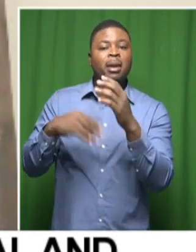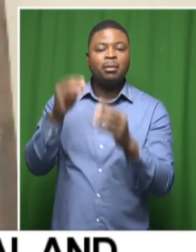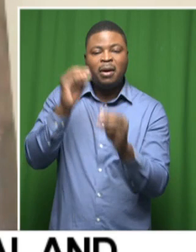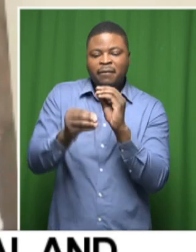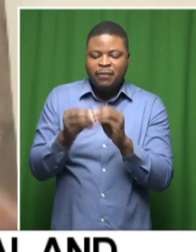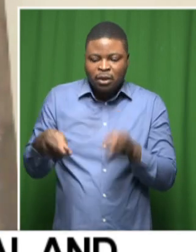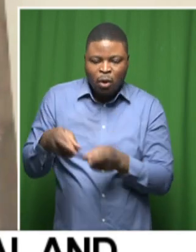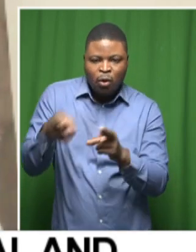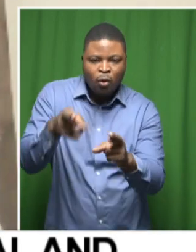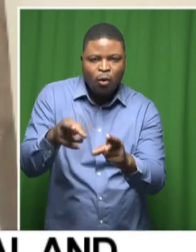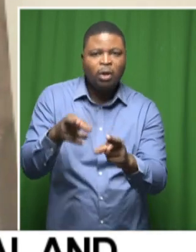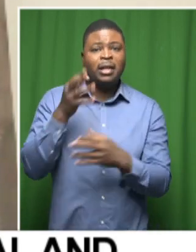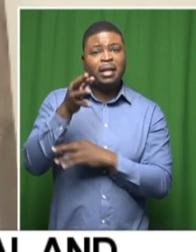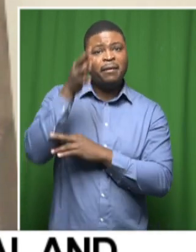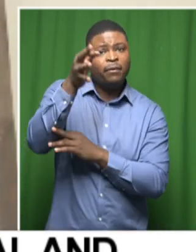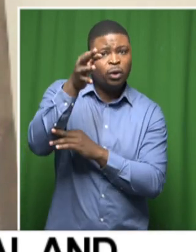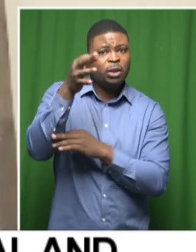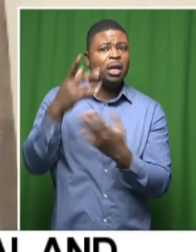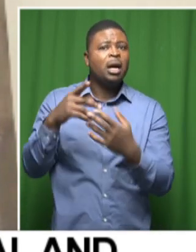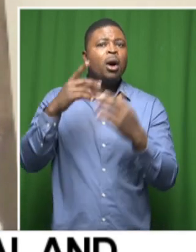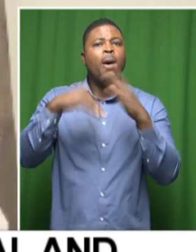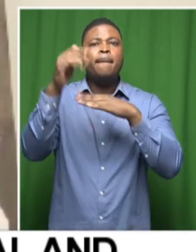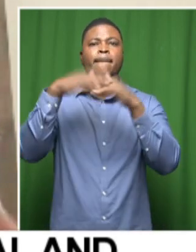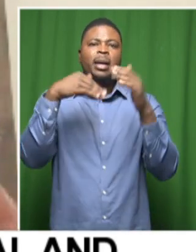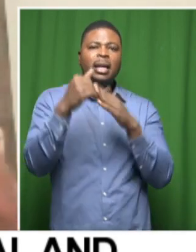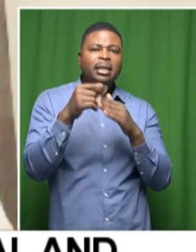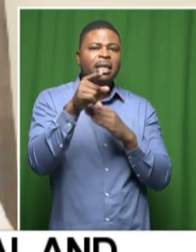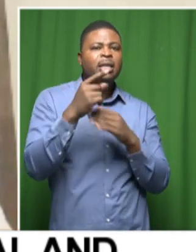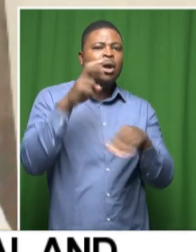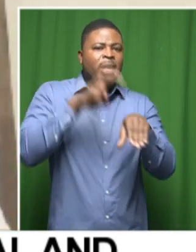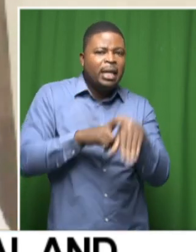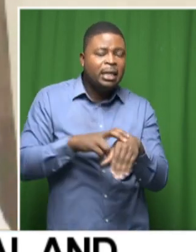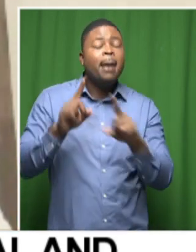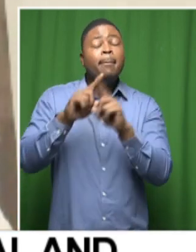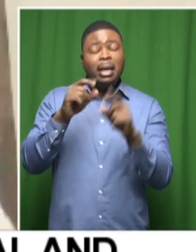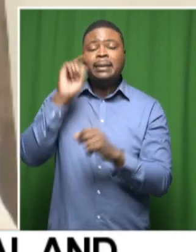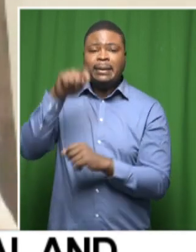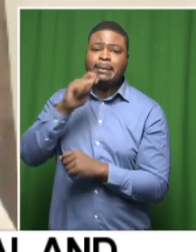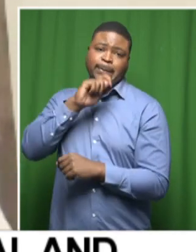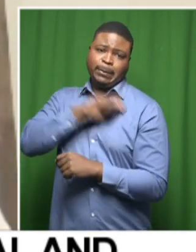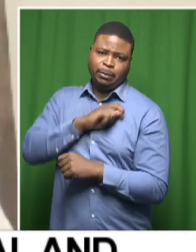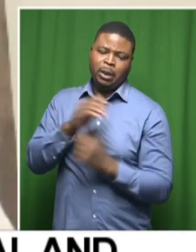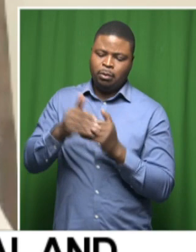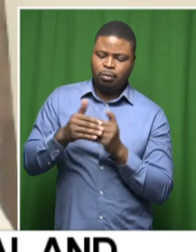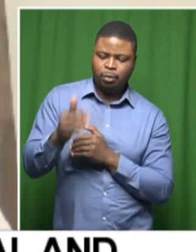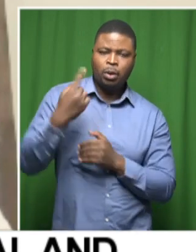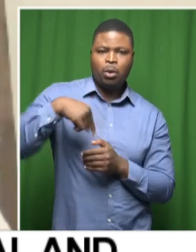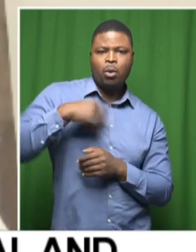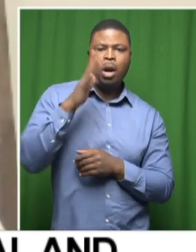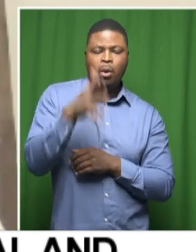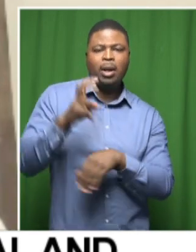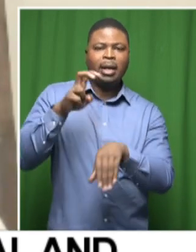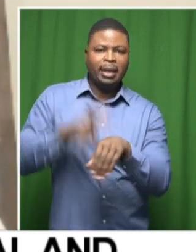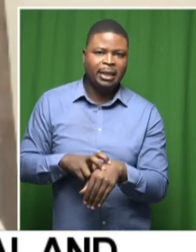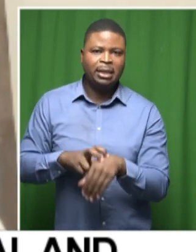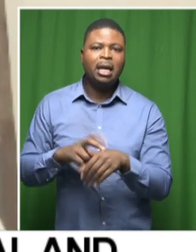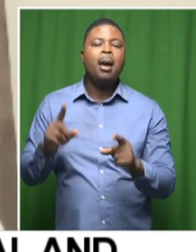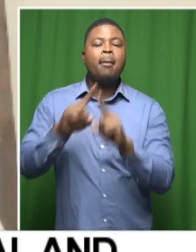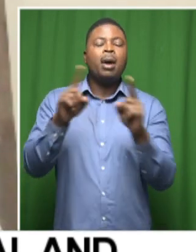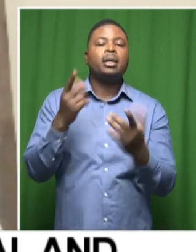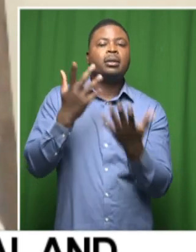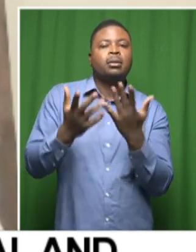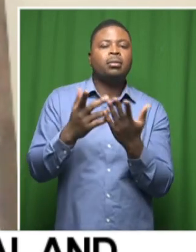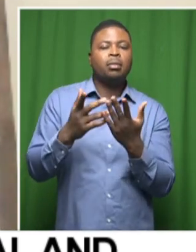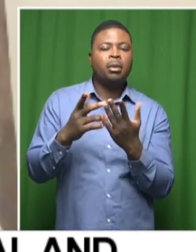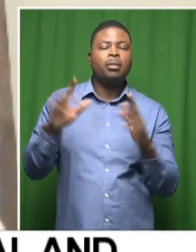no doubt, we're always going to need some form of shelter. If we look at the fact that what's coming is a world where we need to be able